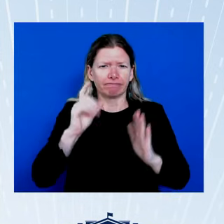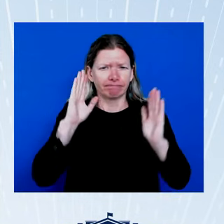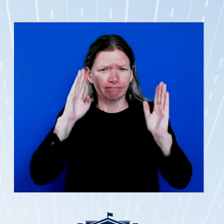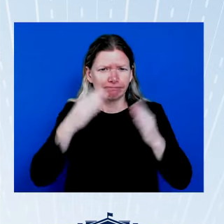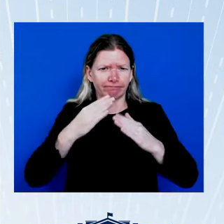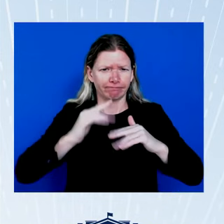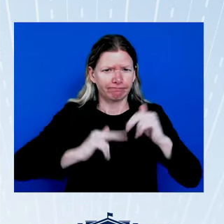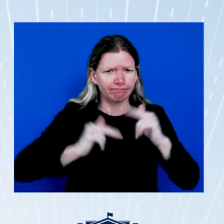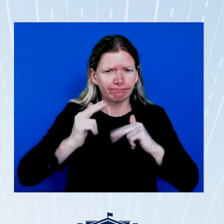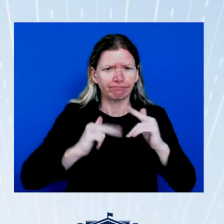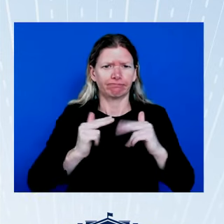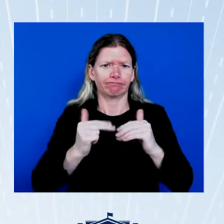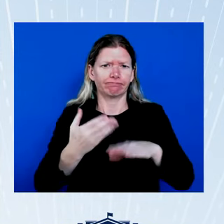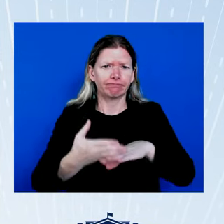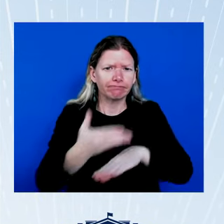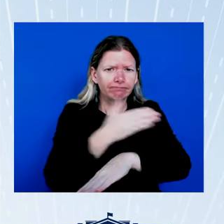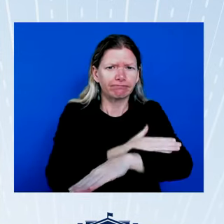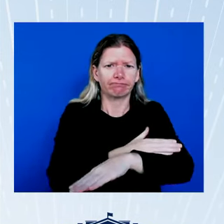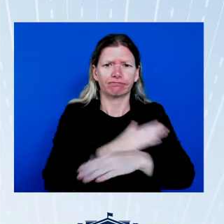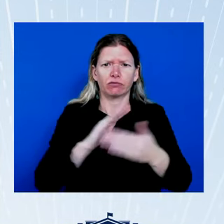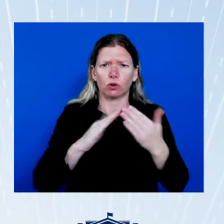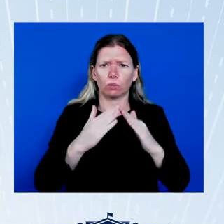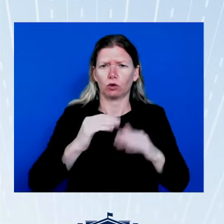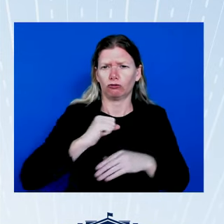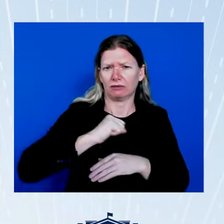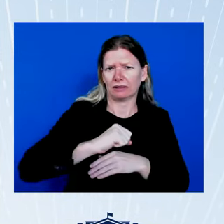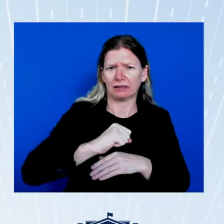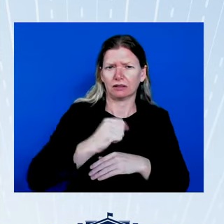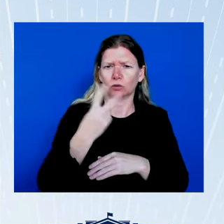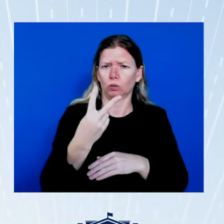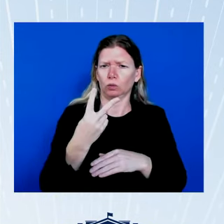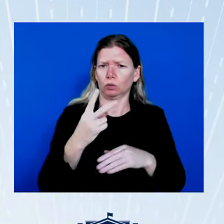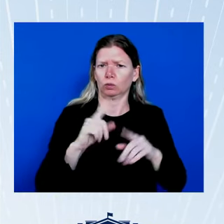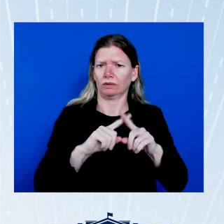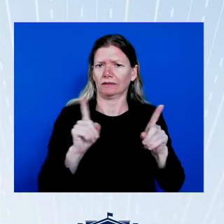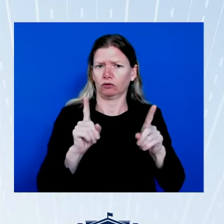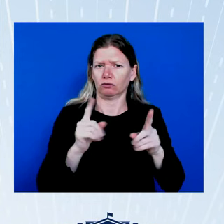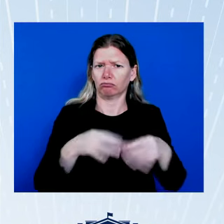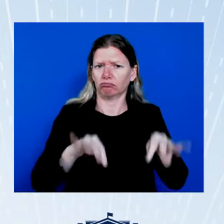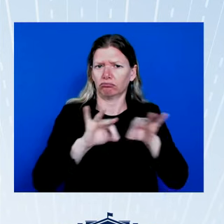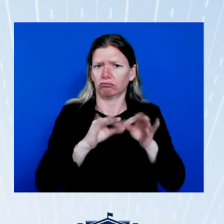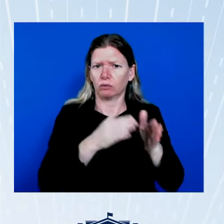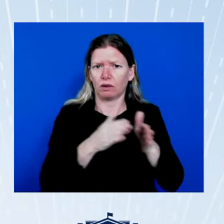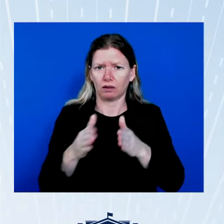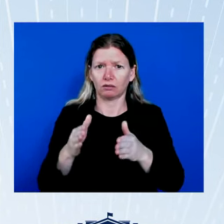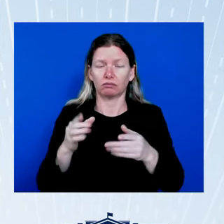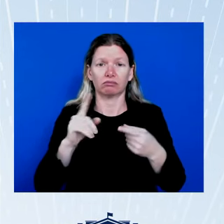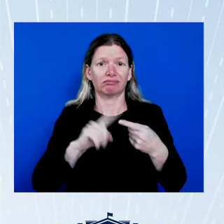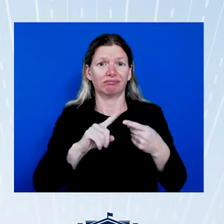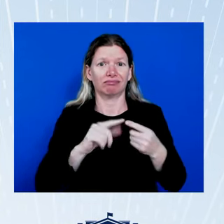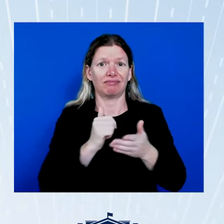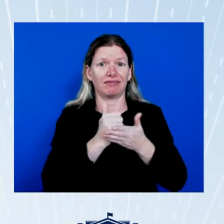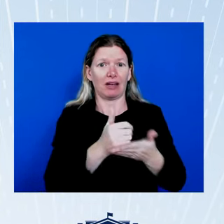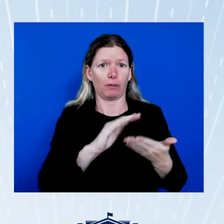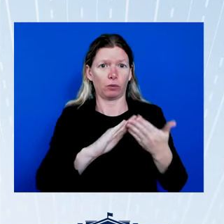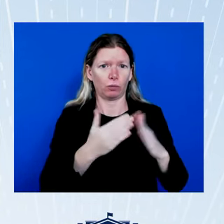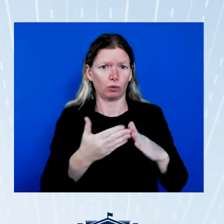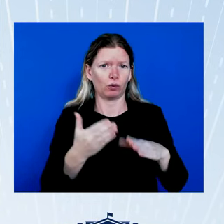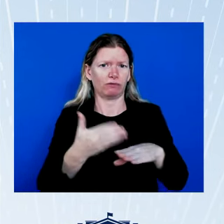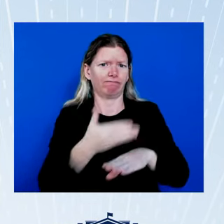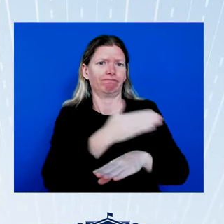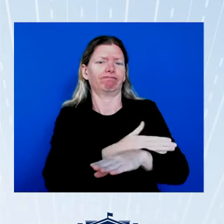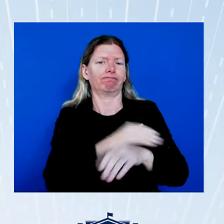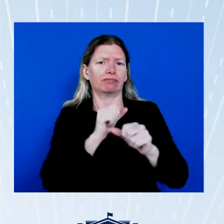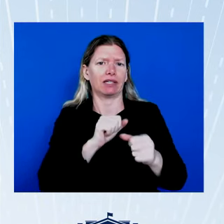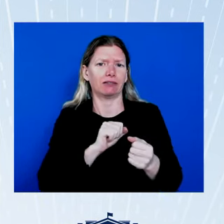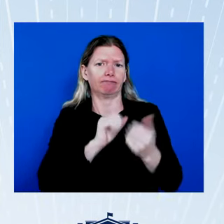ways. The first is by helping communities to better withstand the impacts of the range of climate threats that